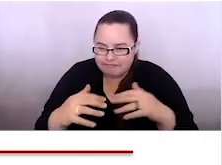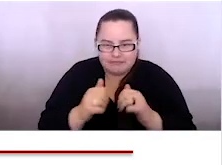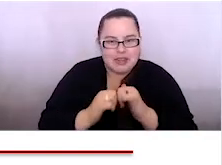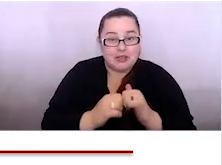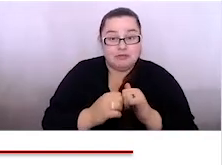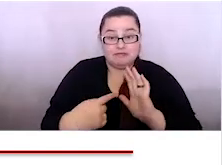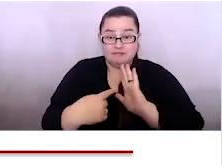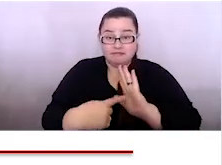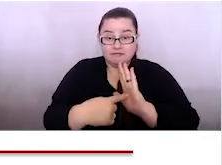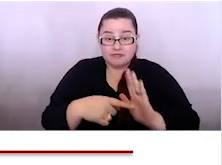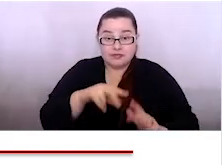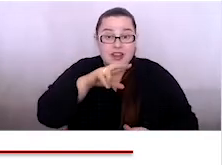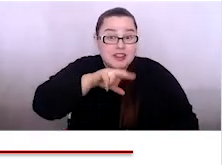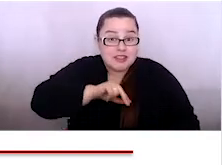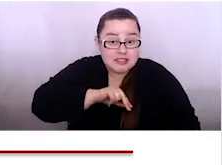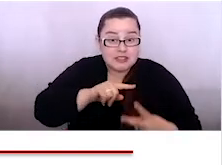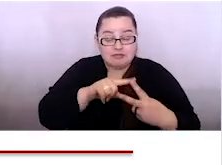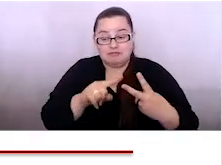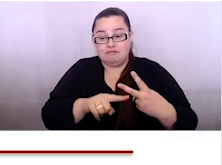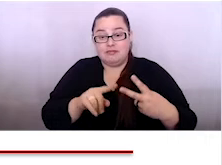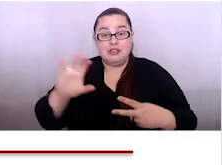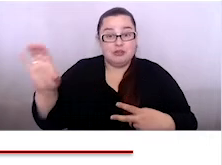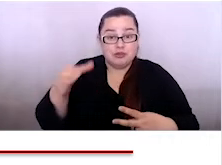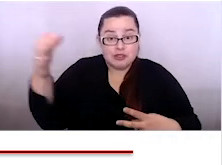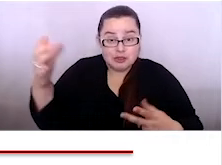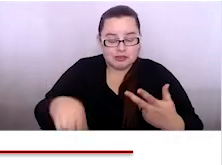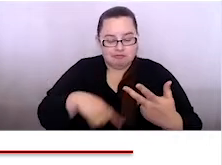Thanksgiving, Christmas, and other holidays.